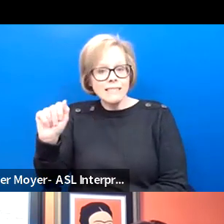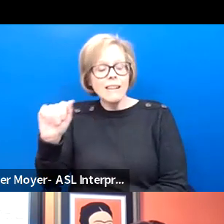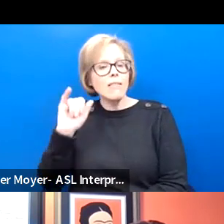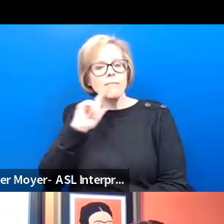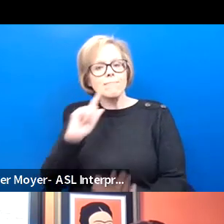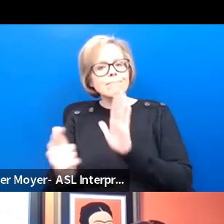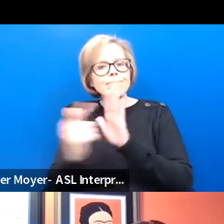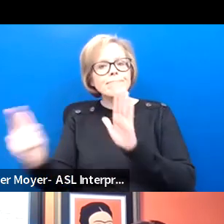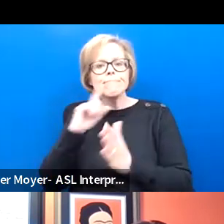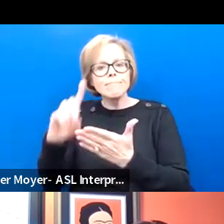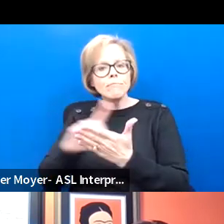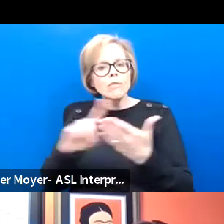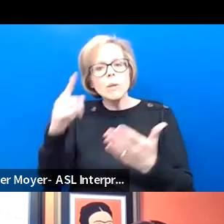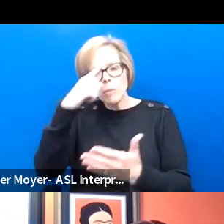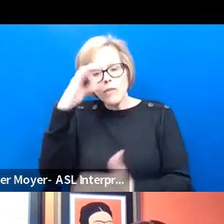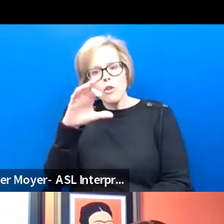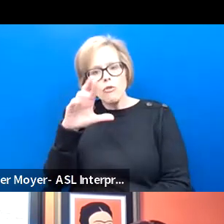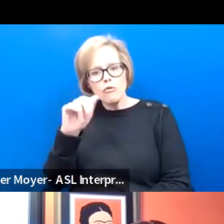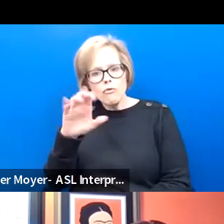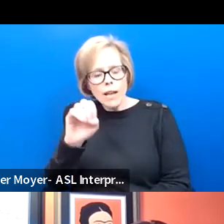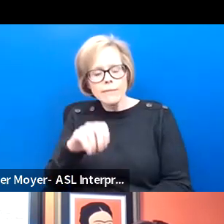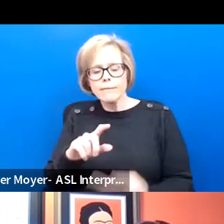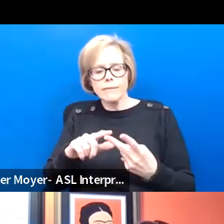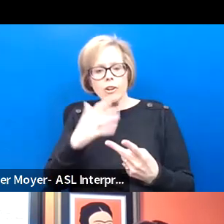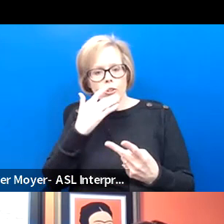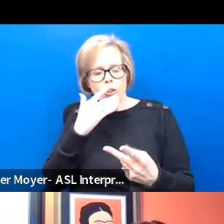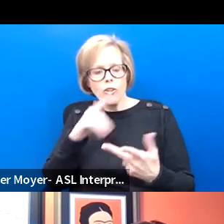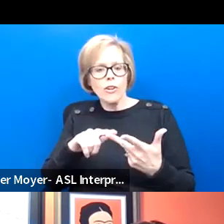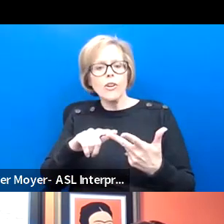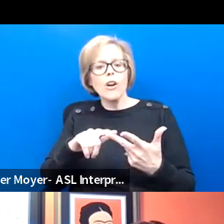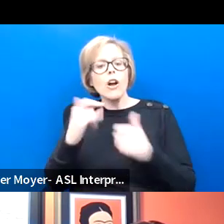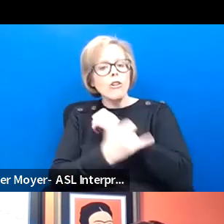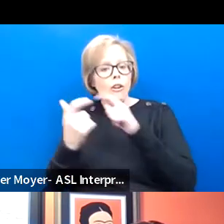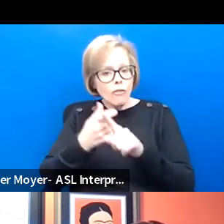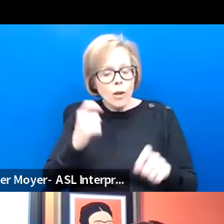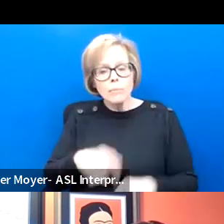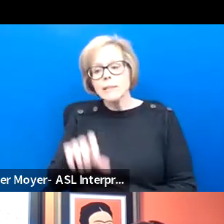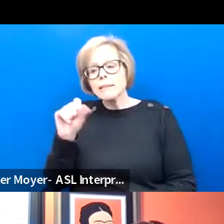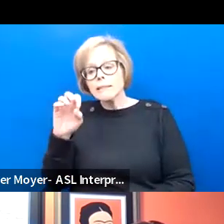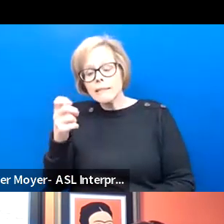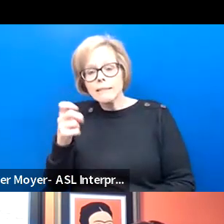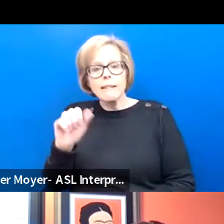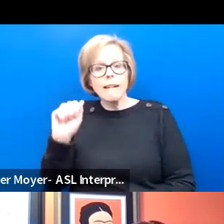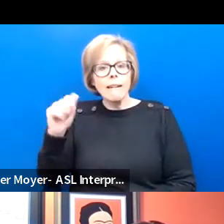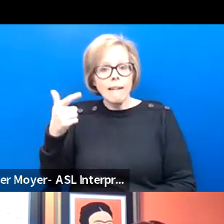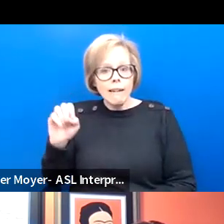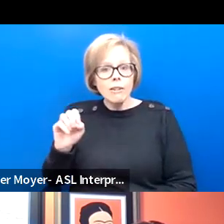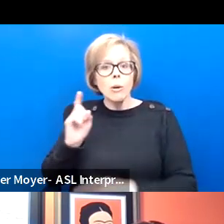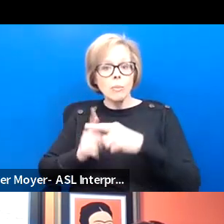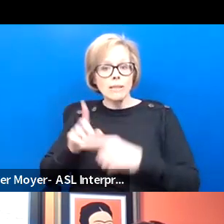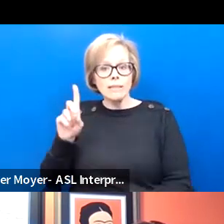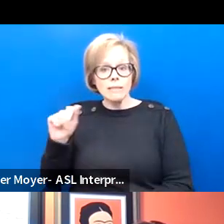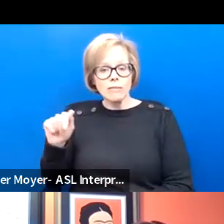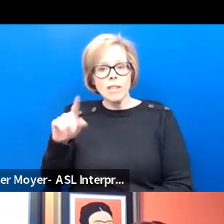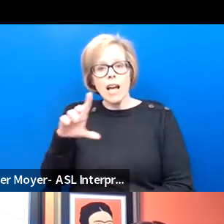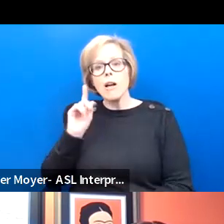prohibits discrimination on the basis of race, color, national origin, sex, age, and disability in a